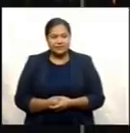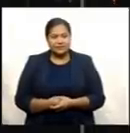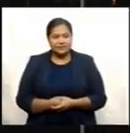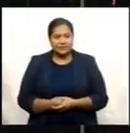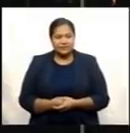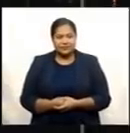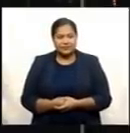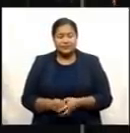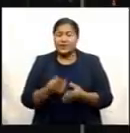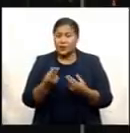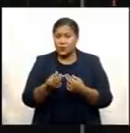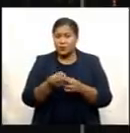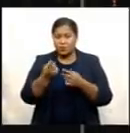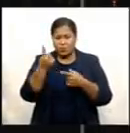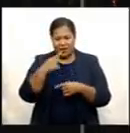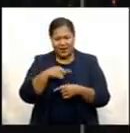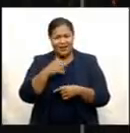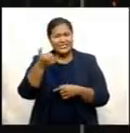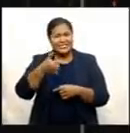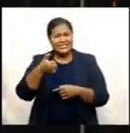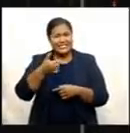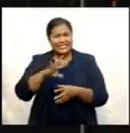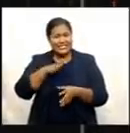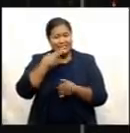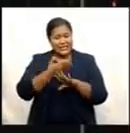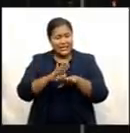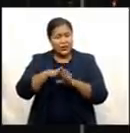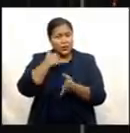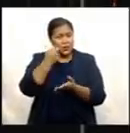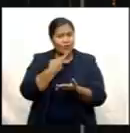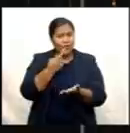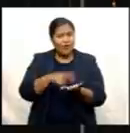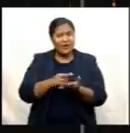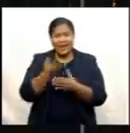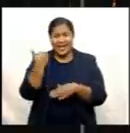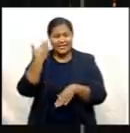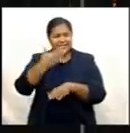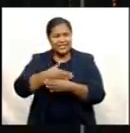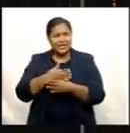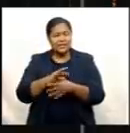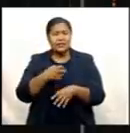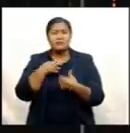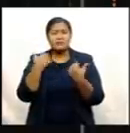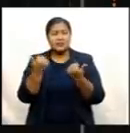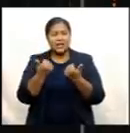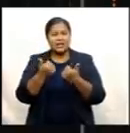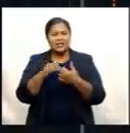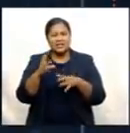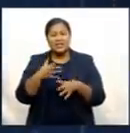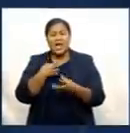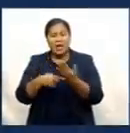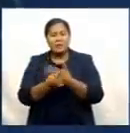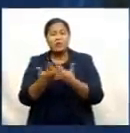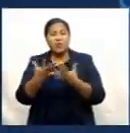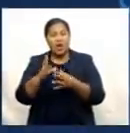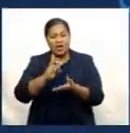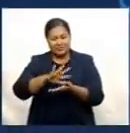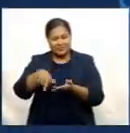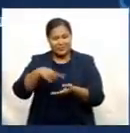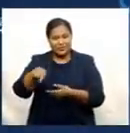And with 116 new cases recorded overnight, the majority of the new infections are in the Central Division.